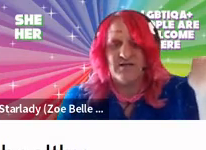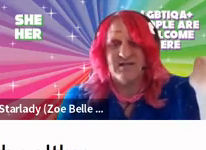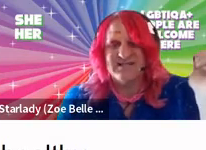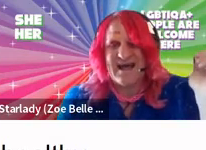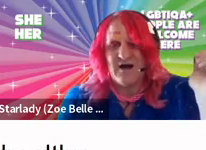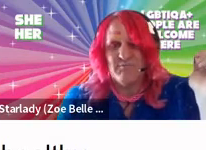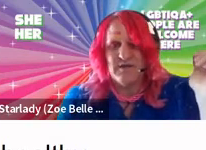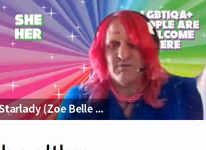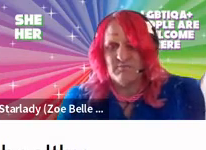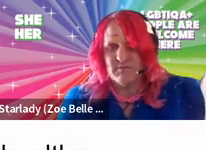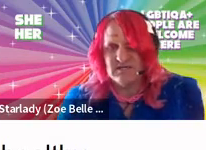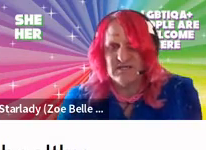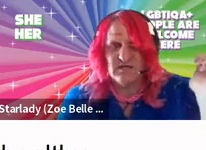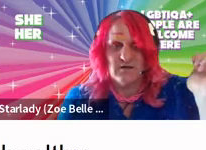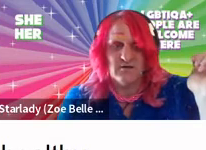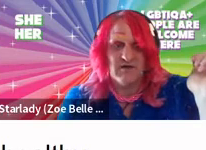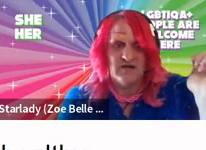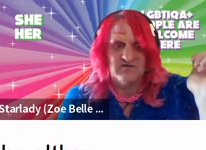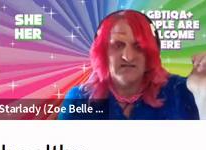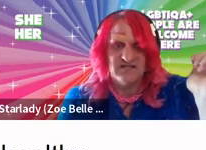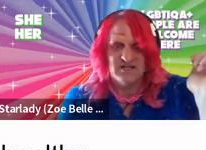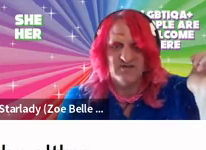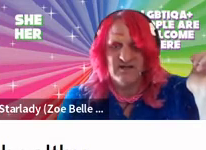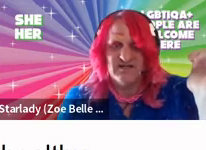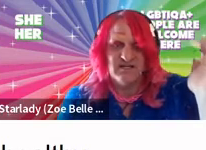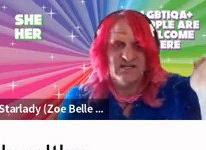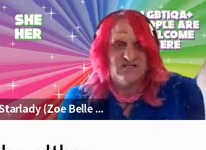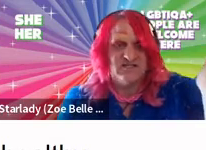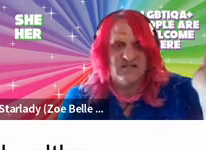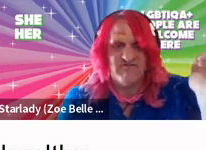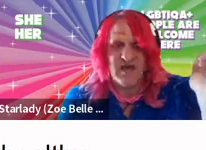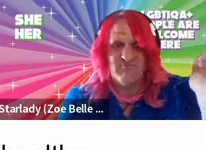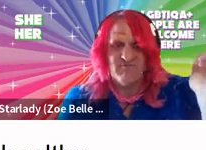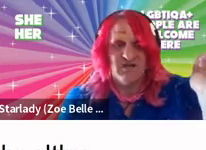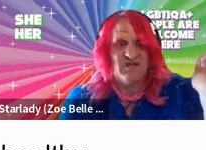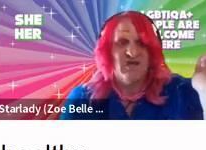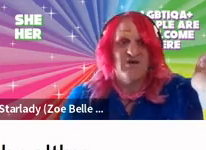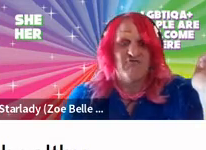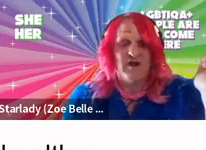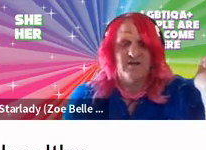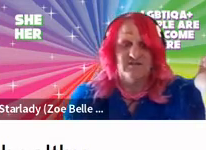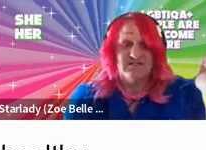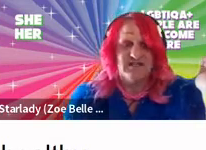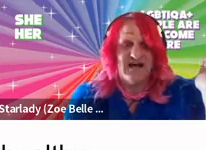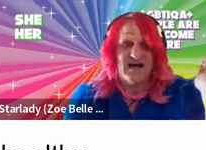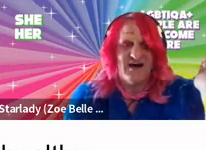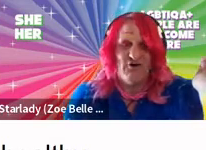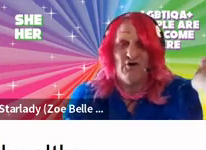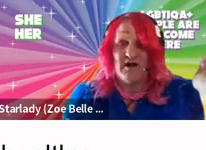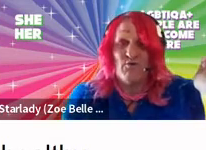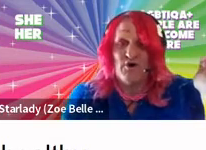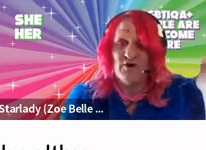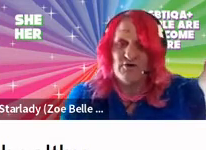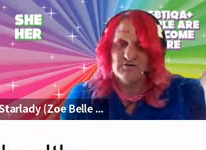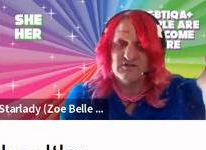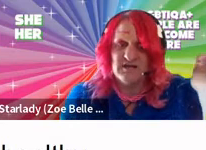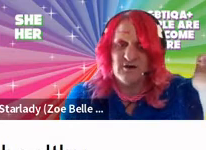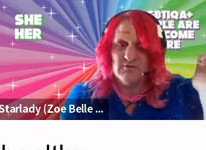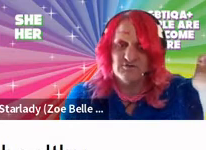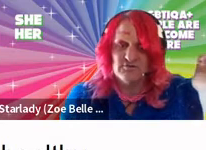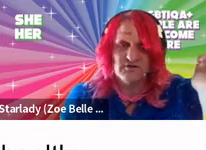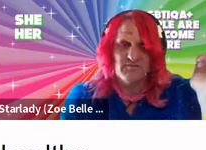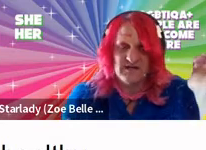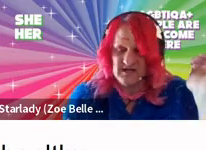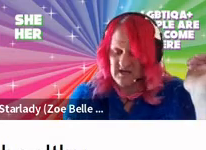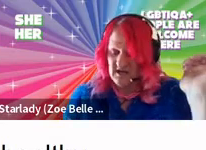of like threatening to out people in particular around their gender identity to their family, friends, or at work or to